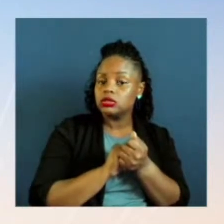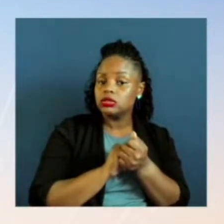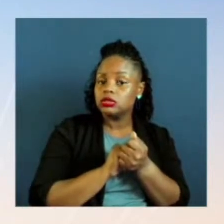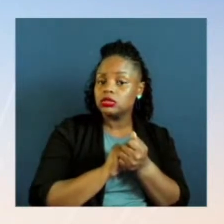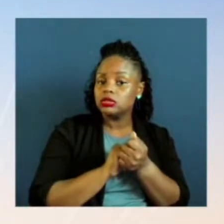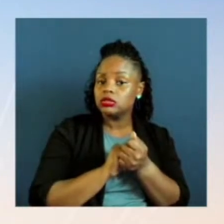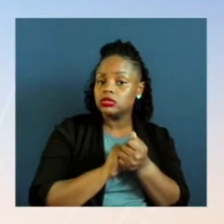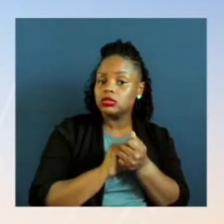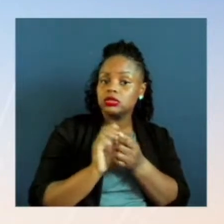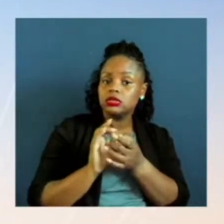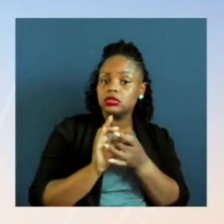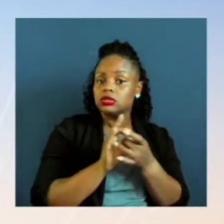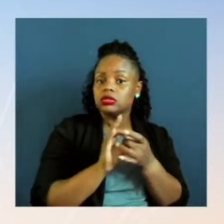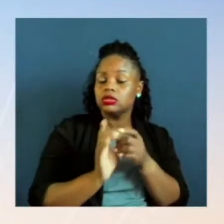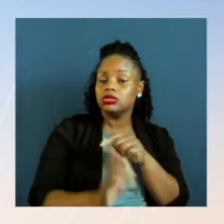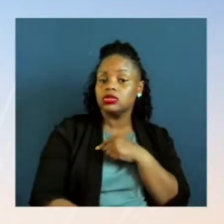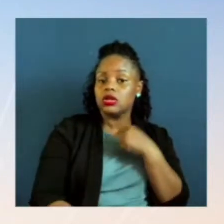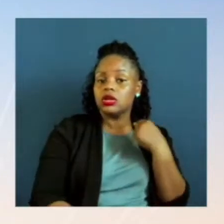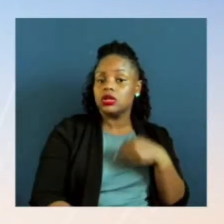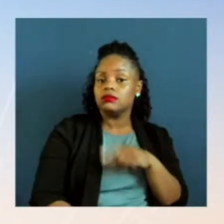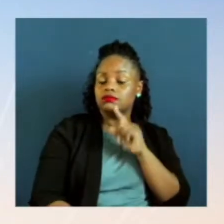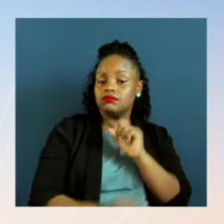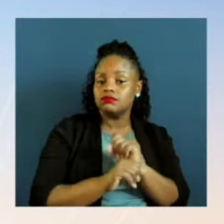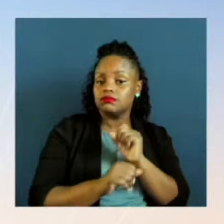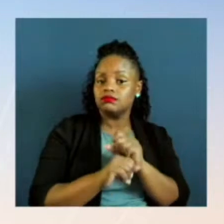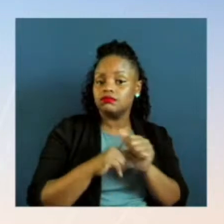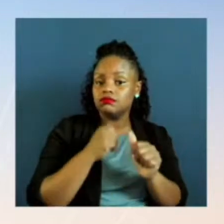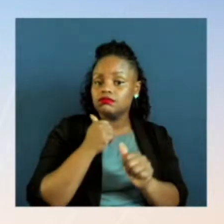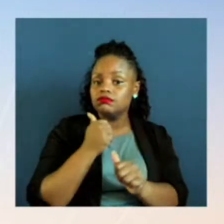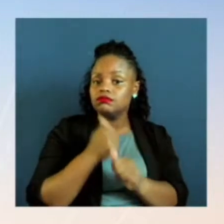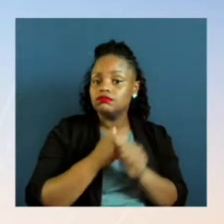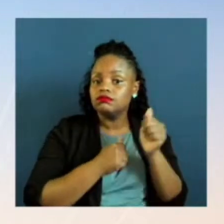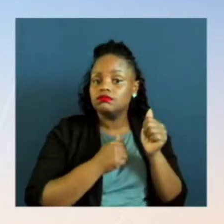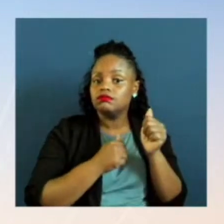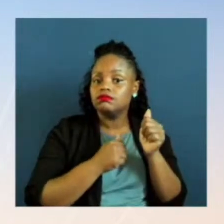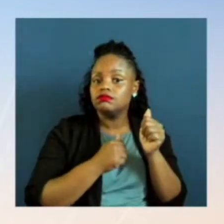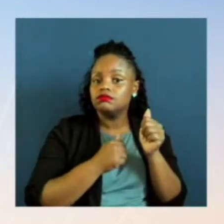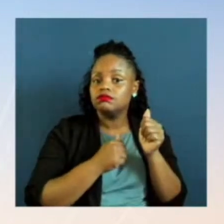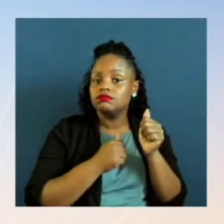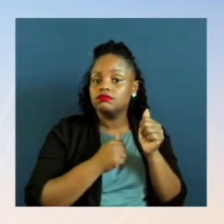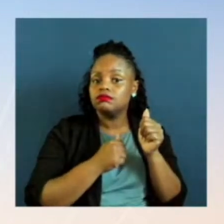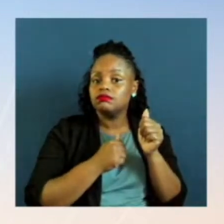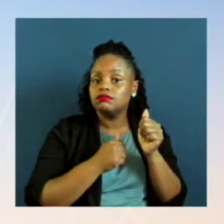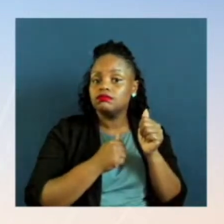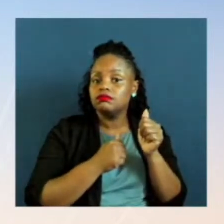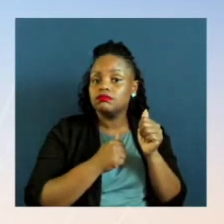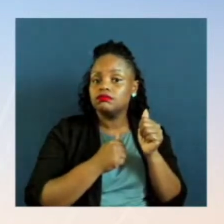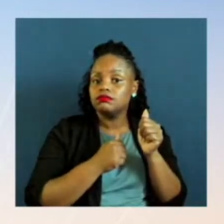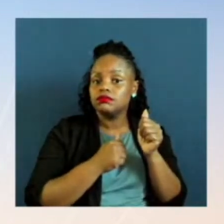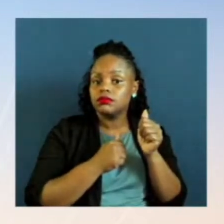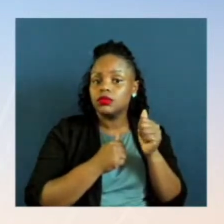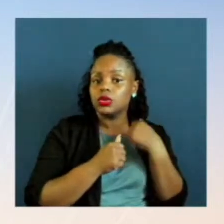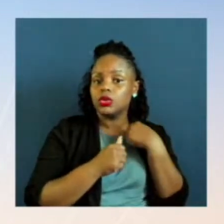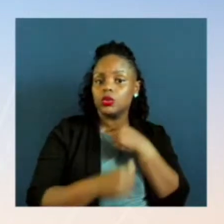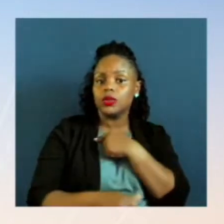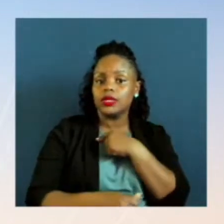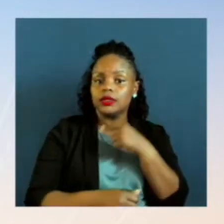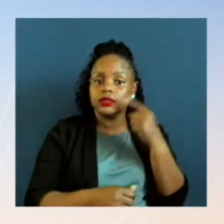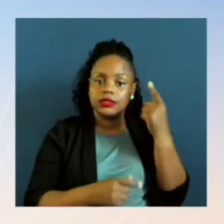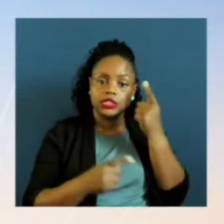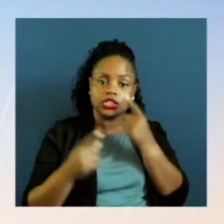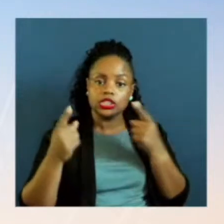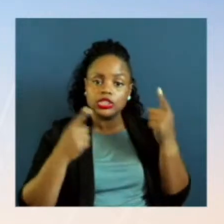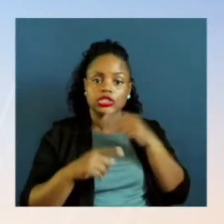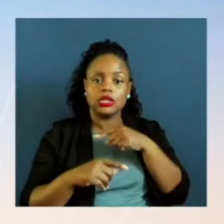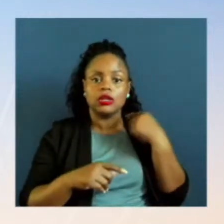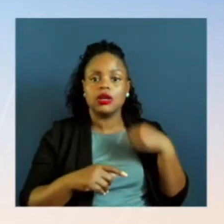threat and as an adversary. End quote. Does the administration see China as an adversary in this regard, and are you willing to meet them in the middle to make progress